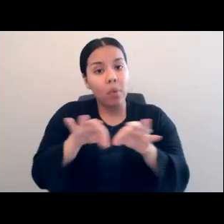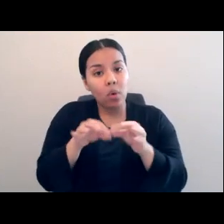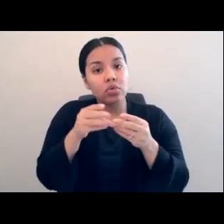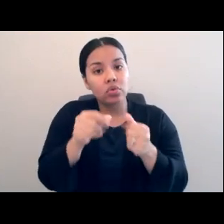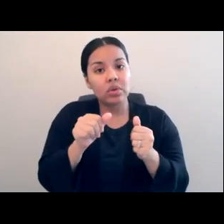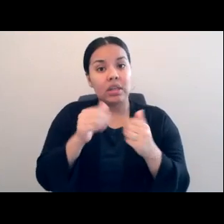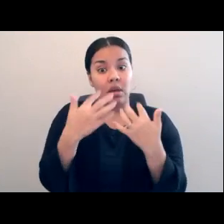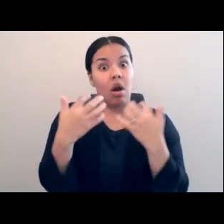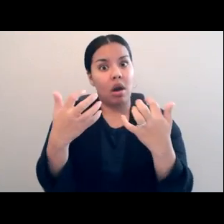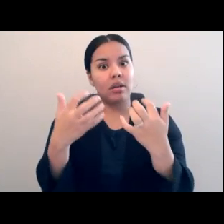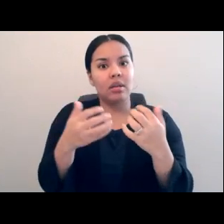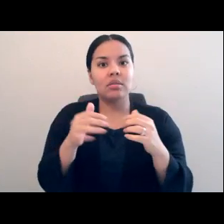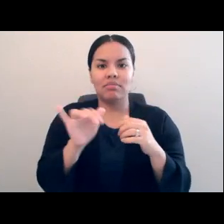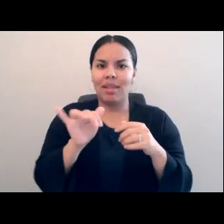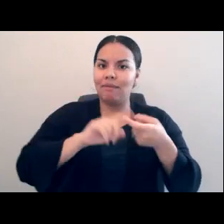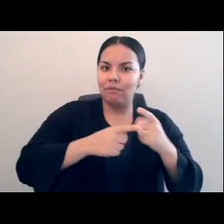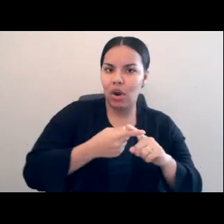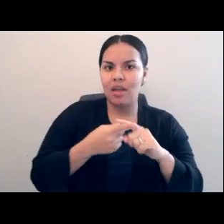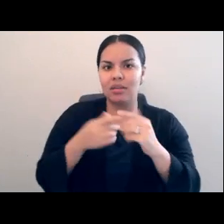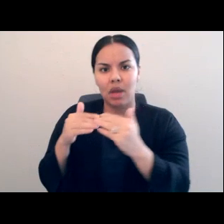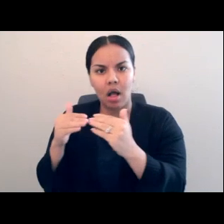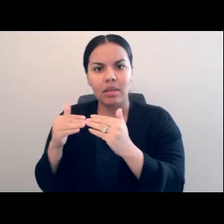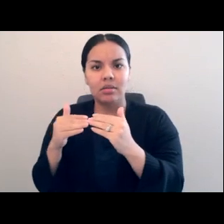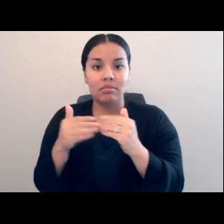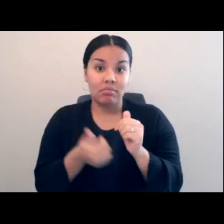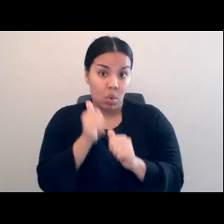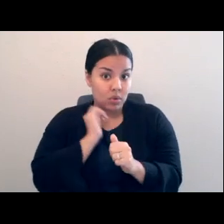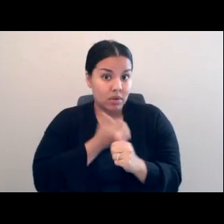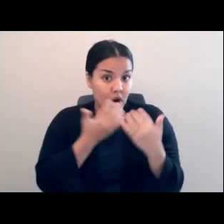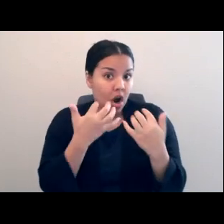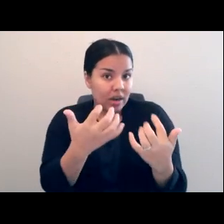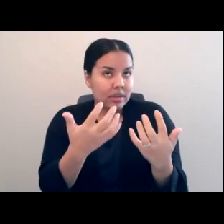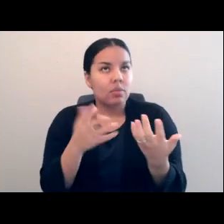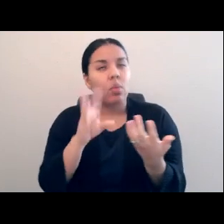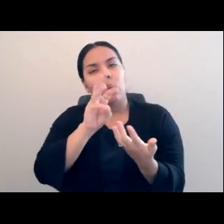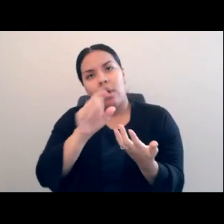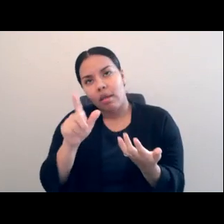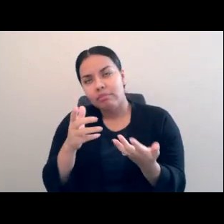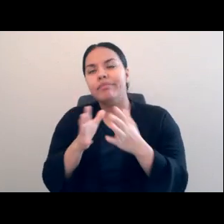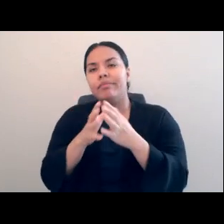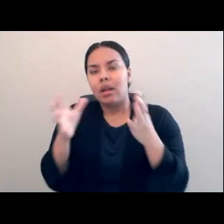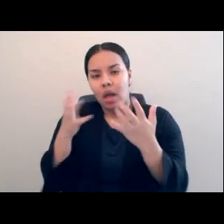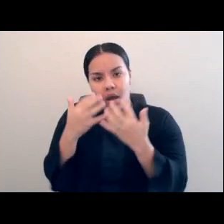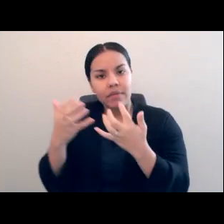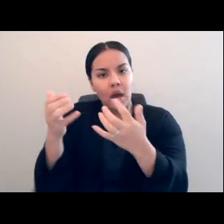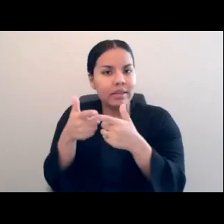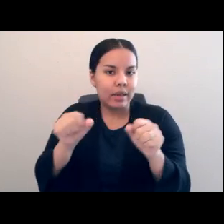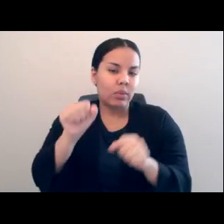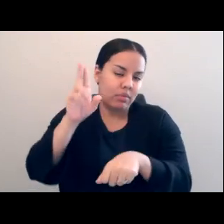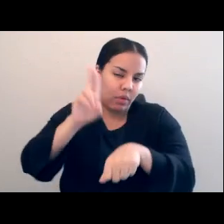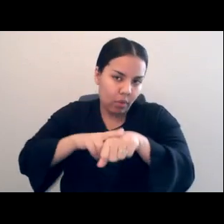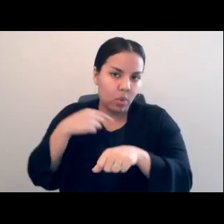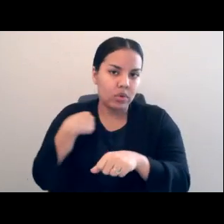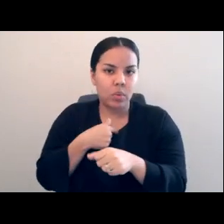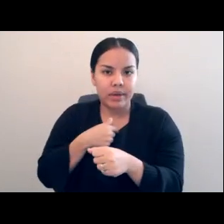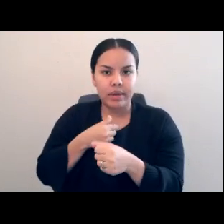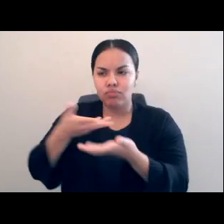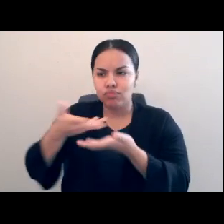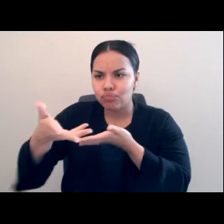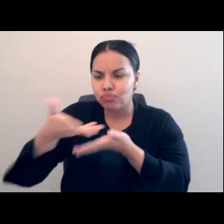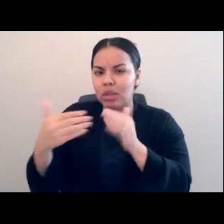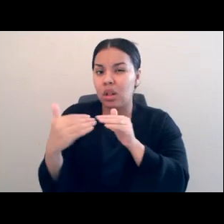Like most of our audience, well, a lot of our audience are linguists. So of course we would treat them as colleagues, but even people